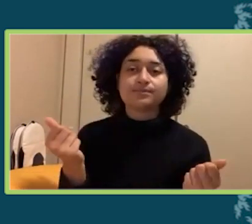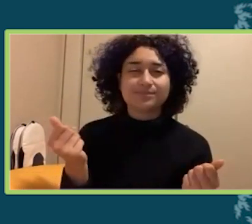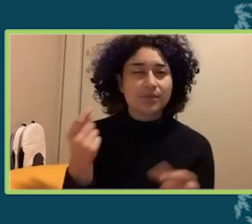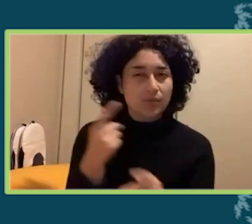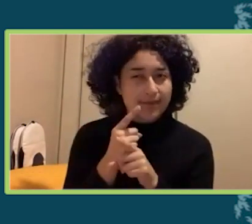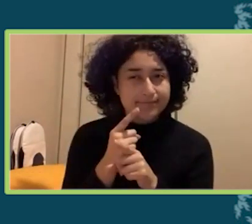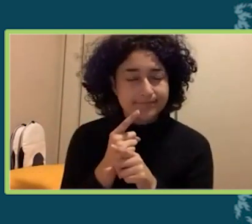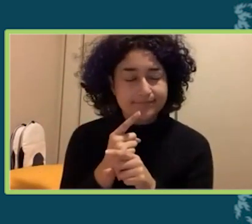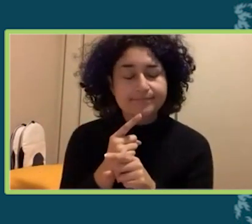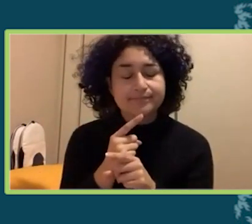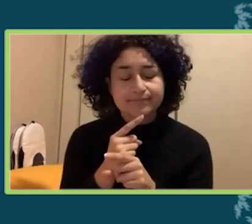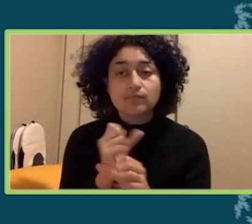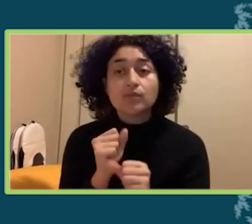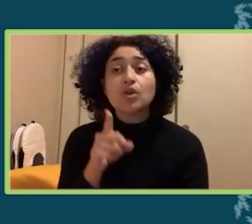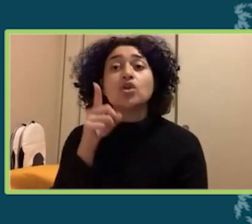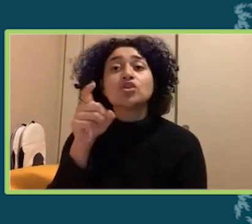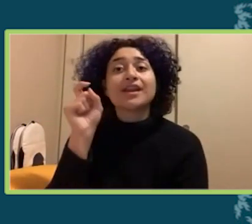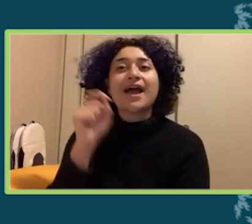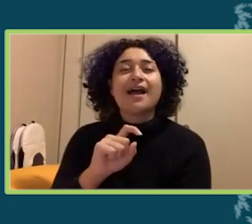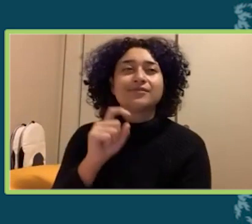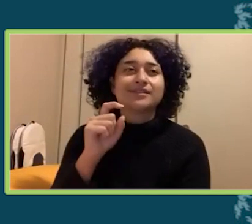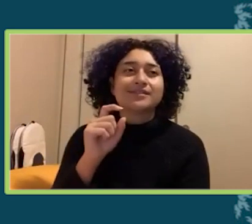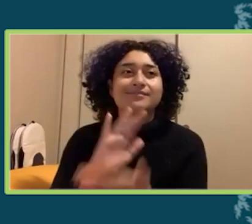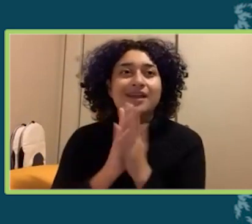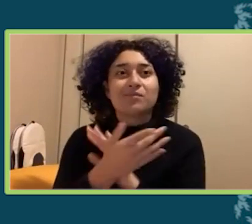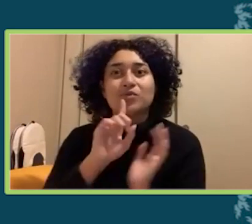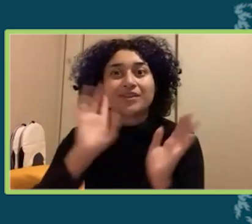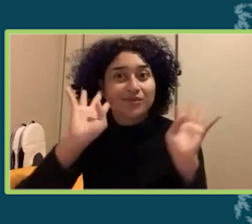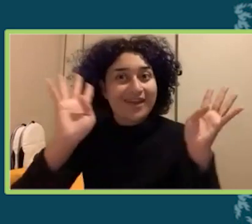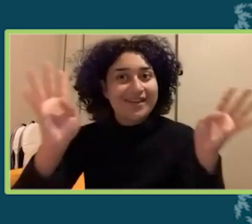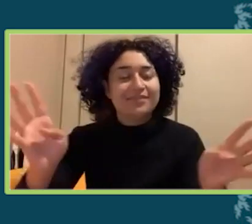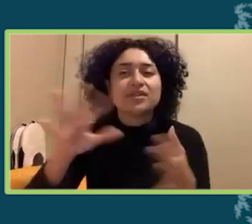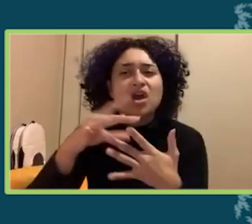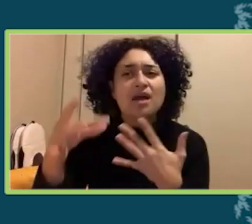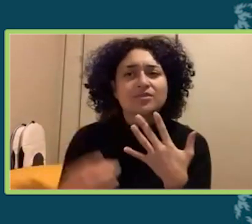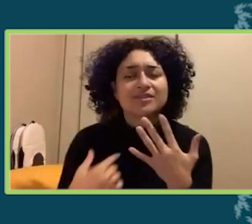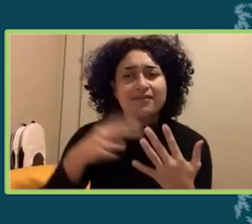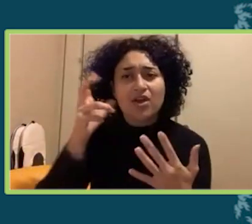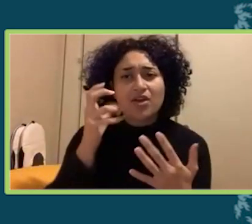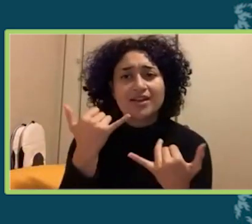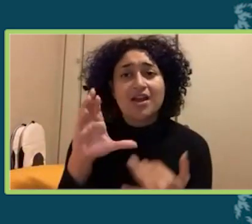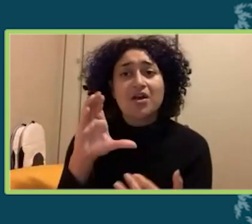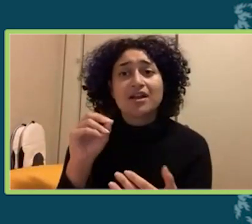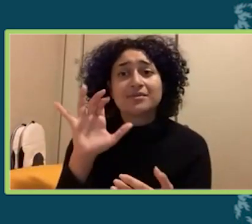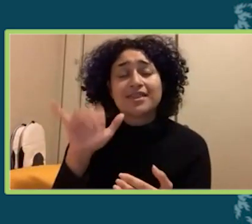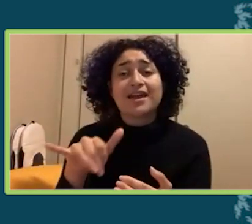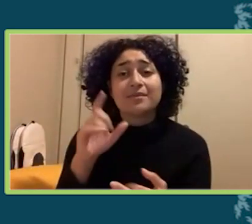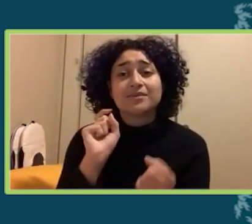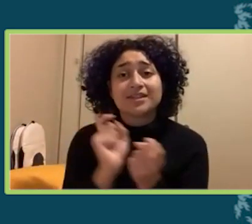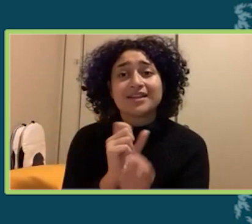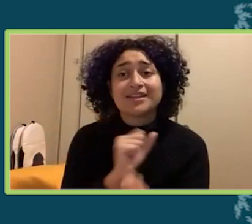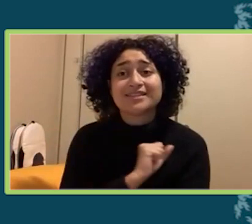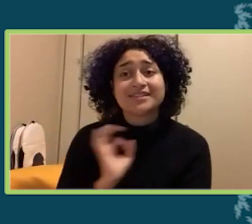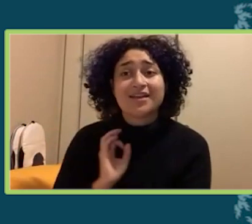right? And so you're gonna have to get really creative. And there are options. I've heard that there are now companies that particularly staff people